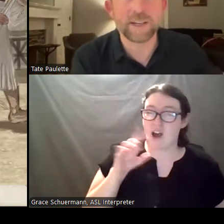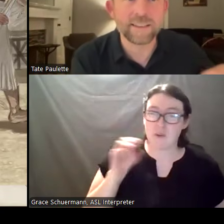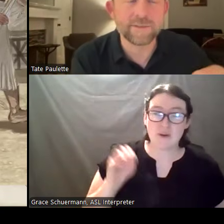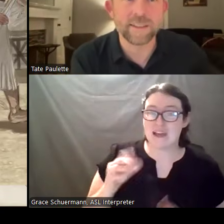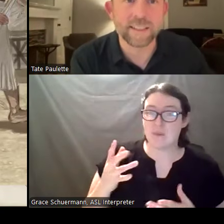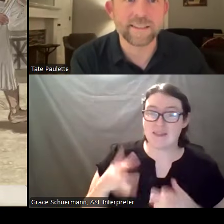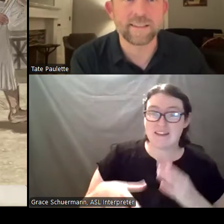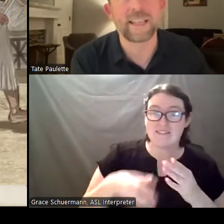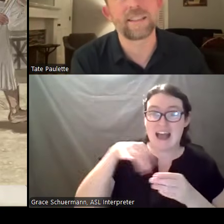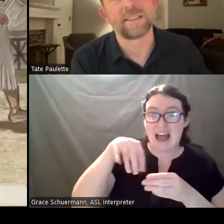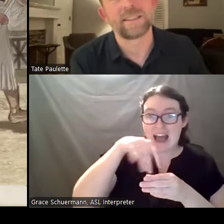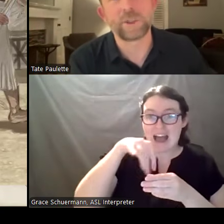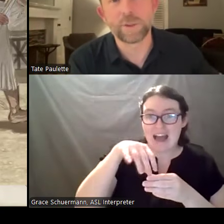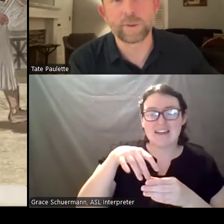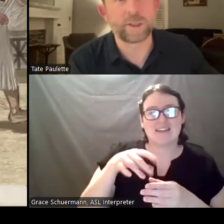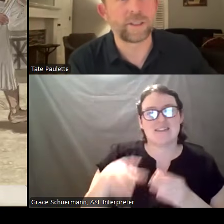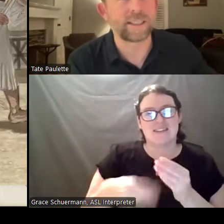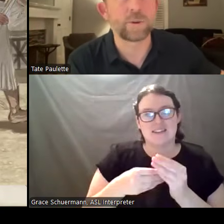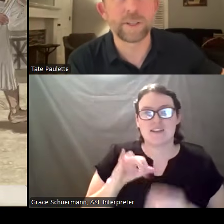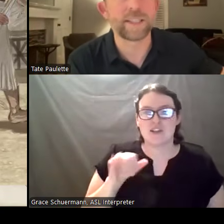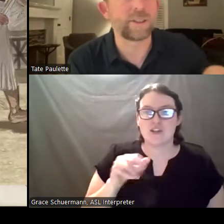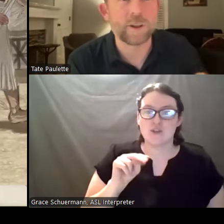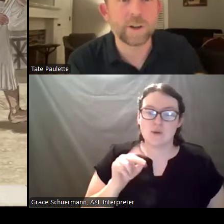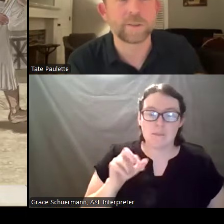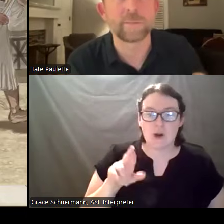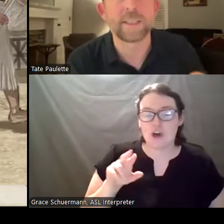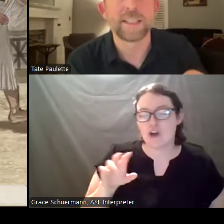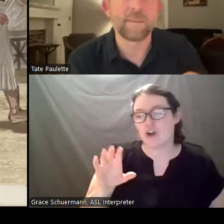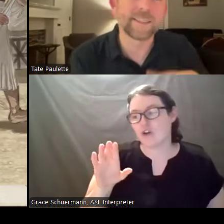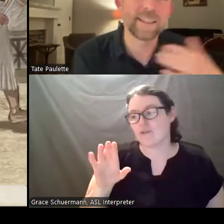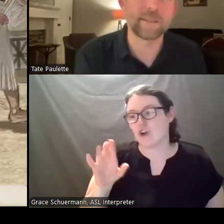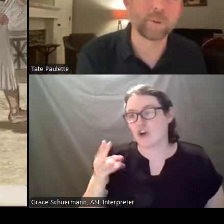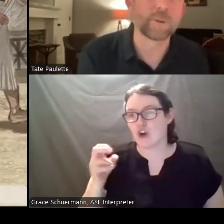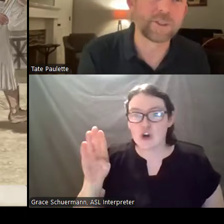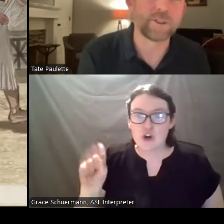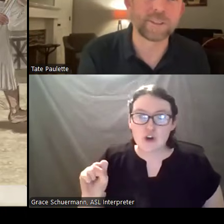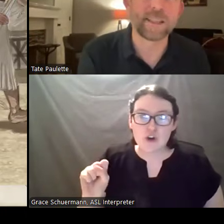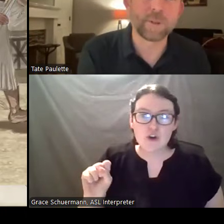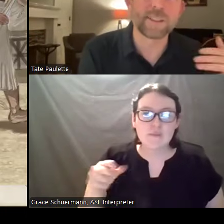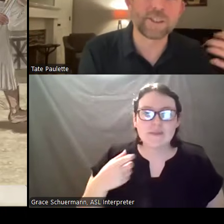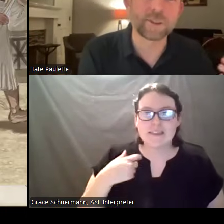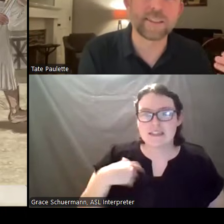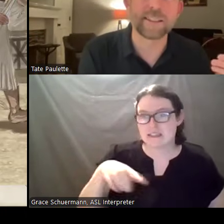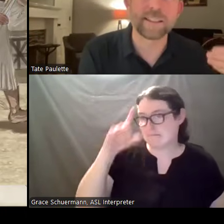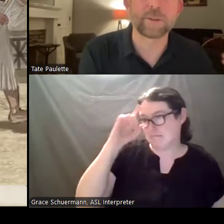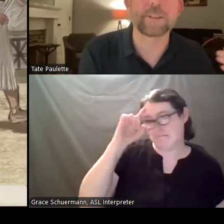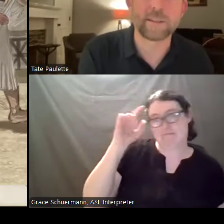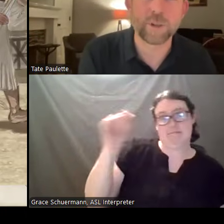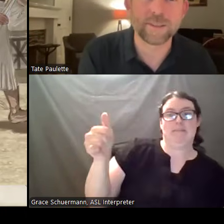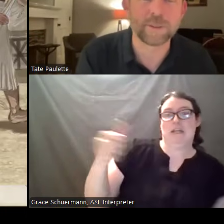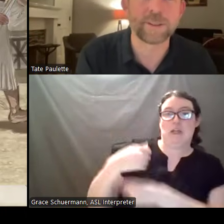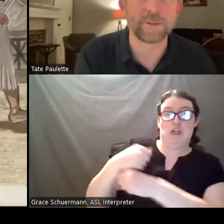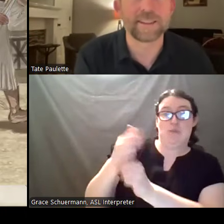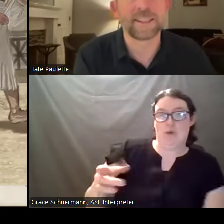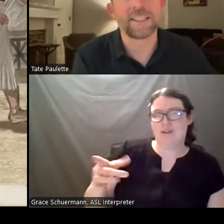but we tried different things like juniper and coriander and cardamom. I basically let the brewers choose, and they mostly chose things that they were at least